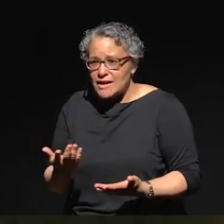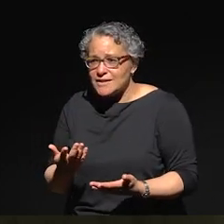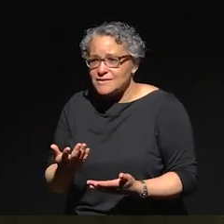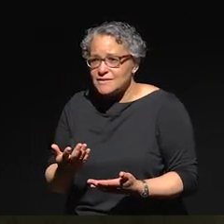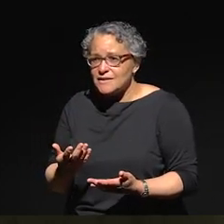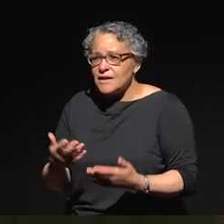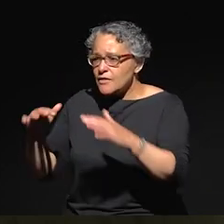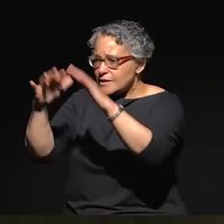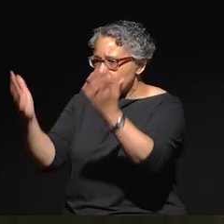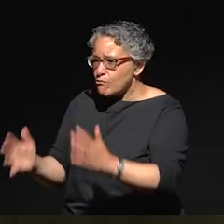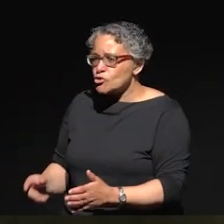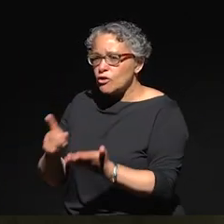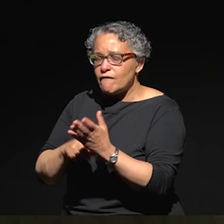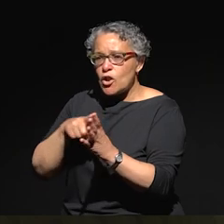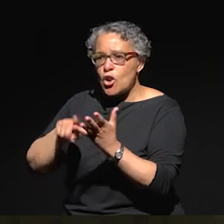of laurels, which have